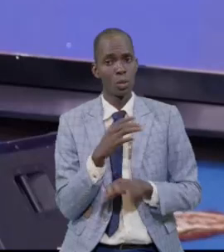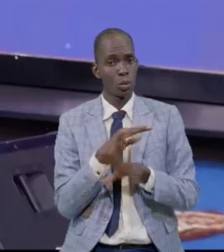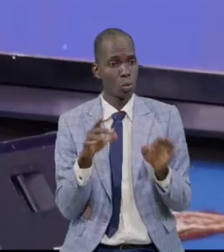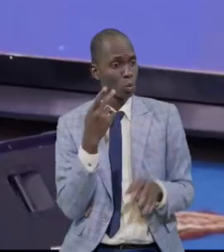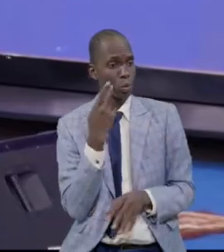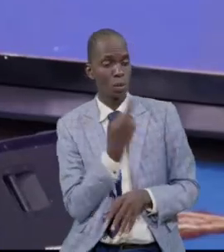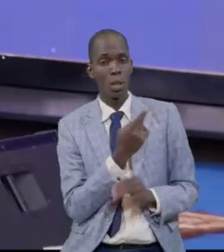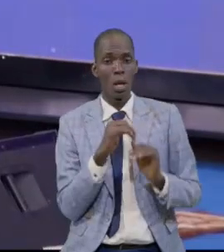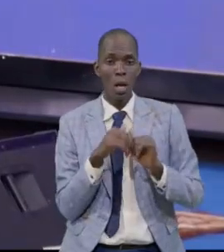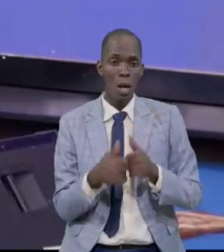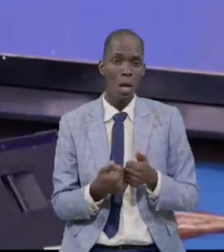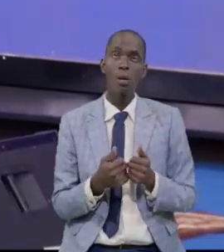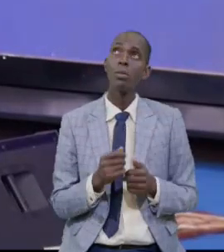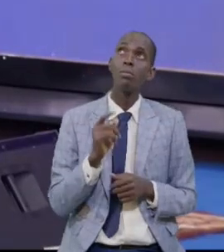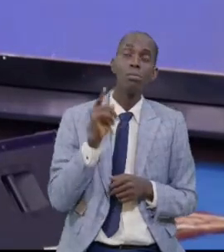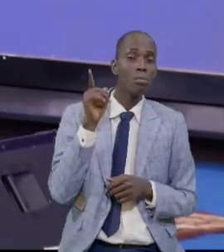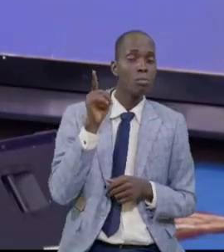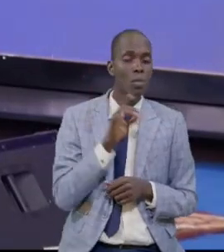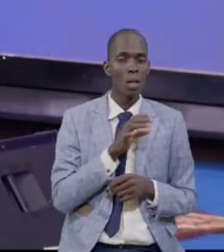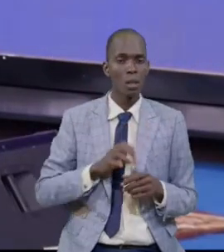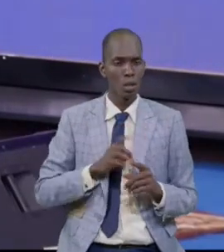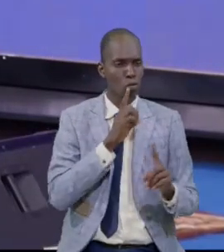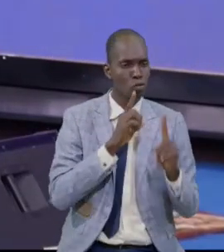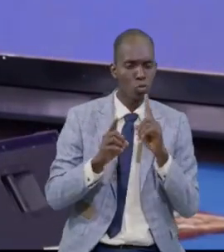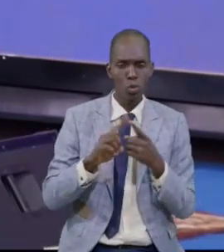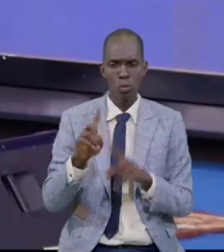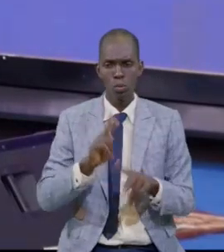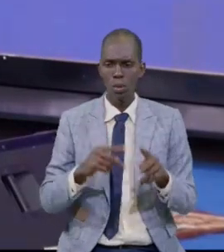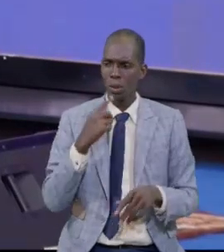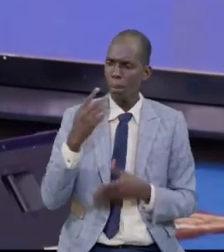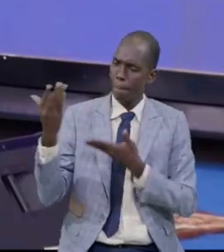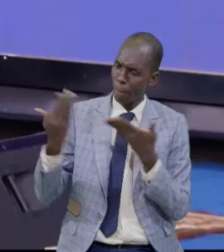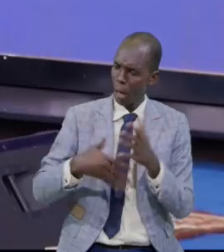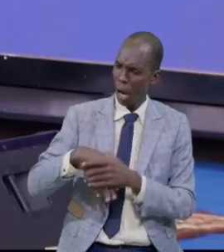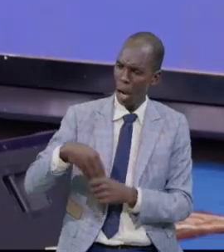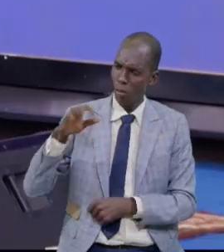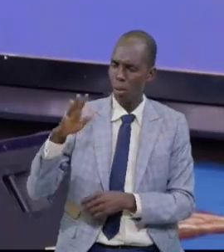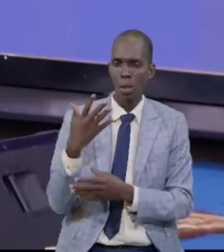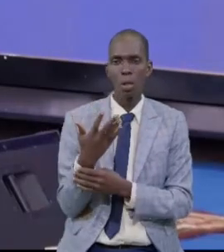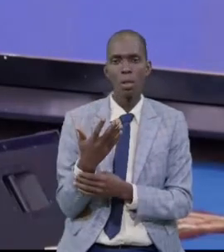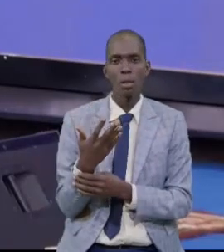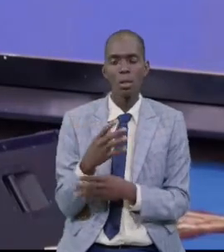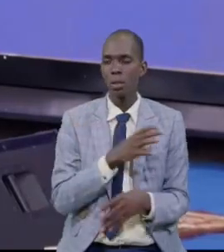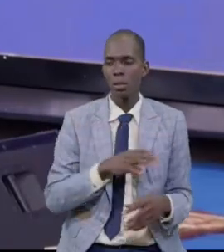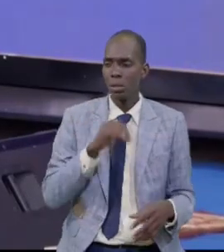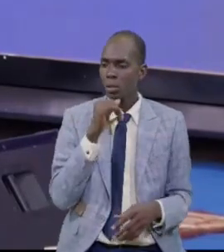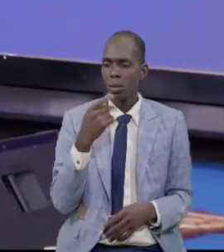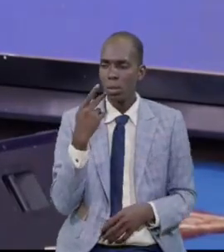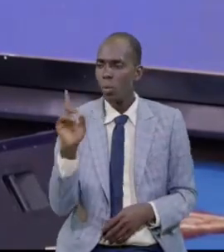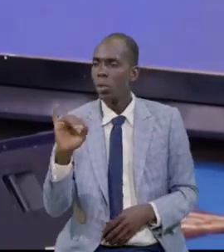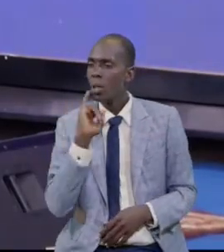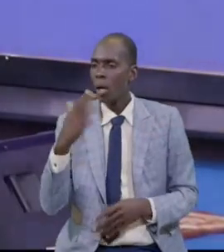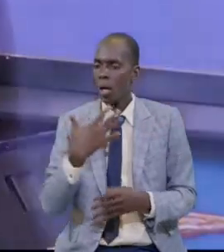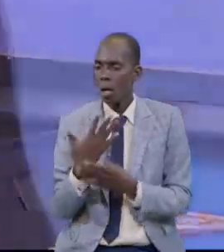them when he came? He says, stretch out thy hand. He didn't say, let bring your hand, let me stretch it out for you. Stretch out your